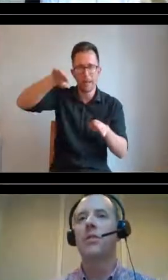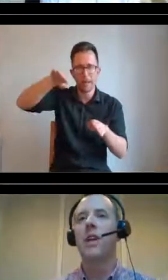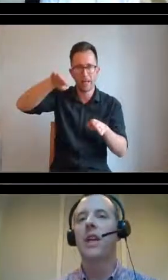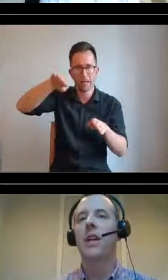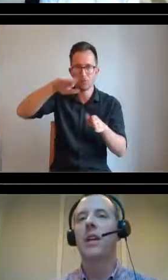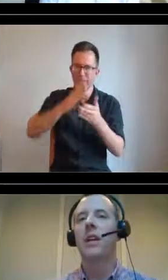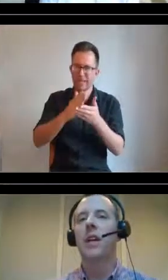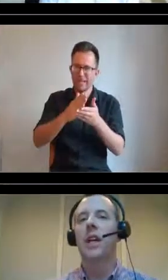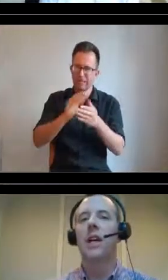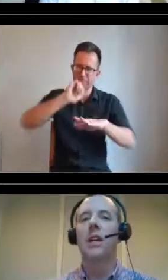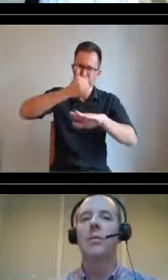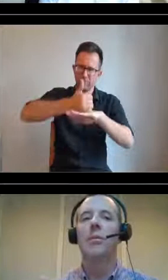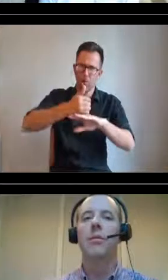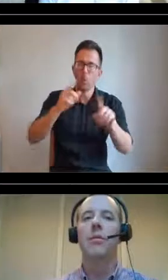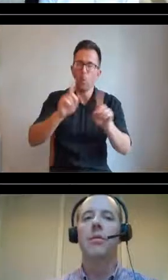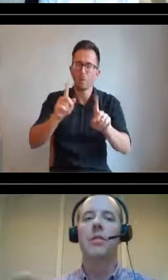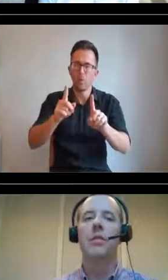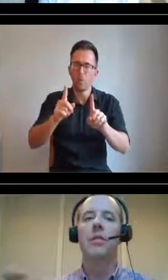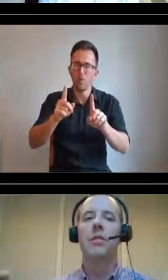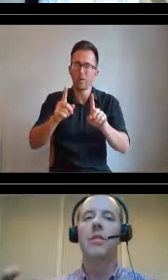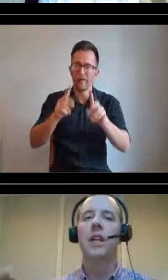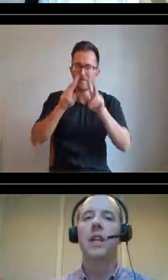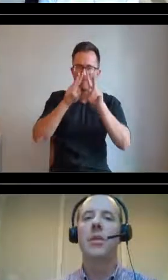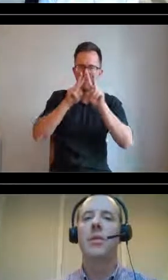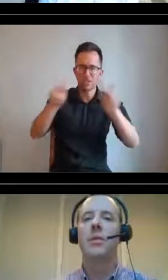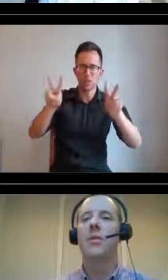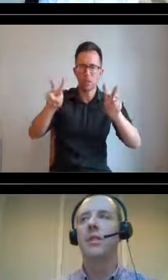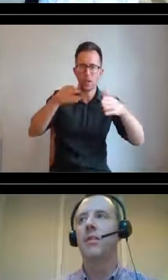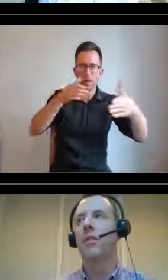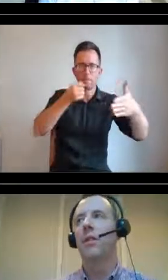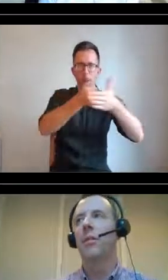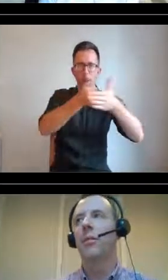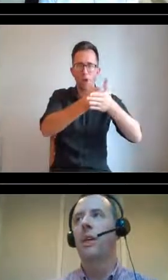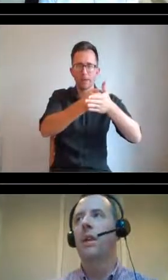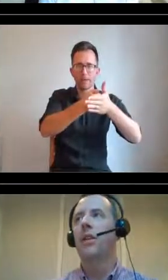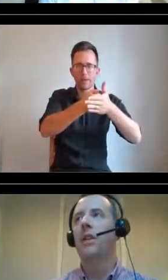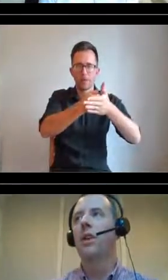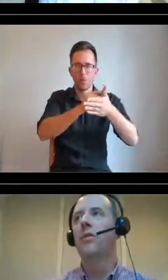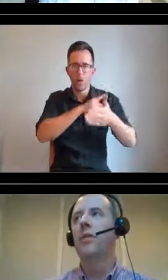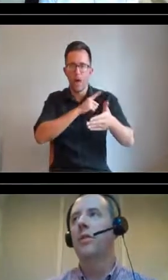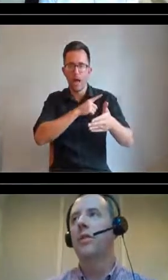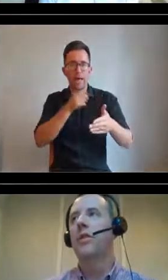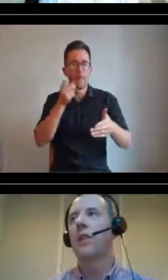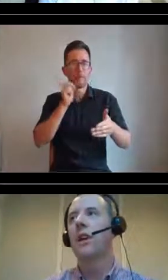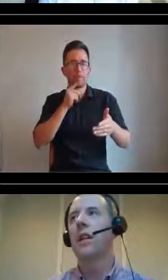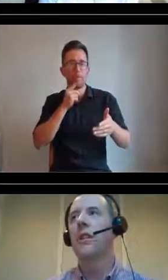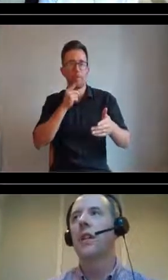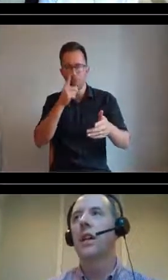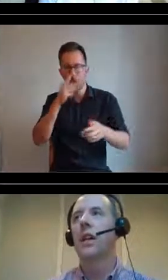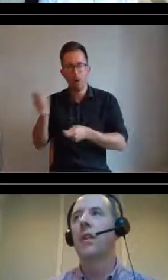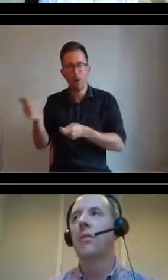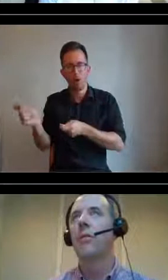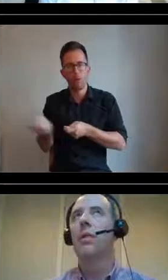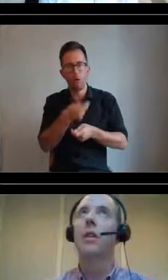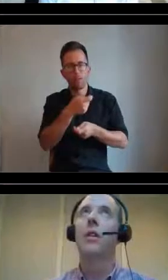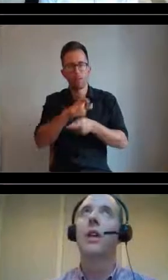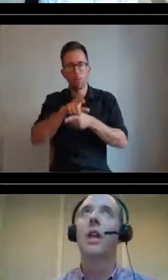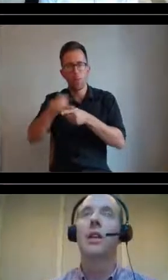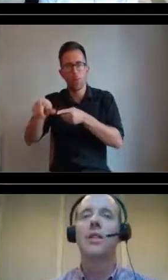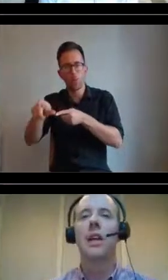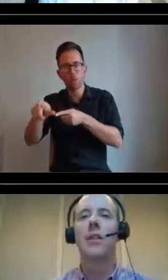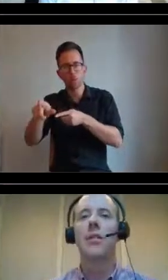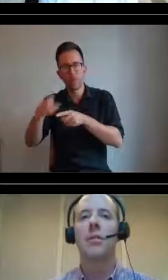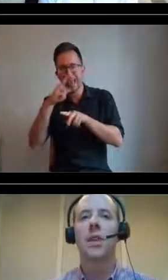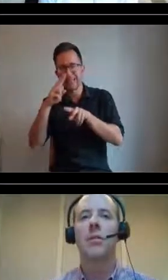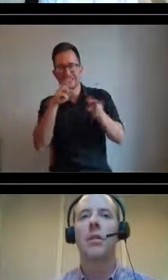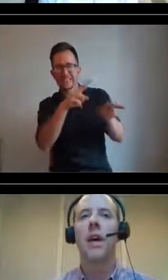visual screen to screen Lower Thames Crossing from the golf course side,